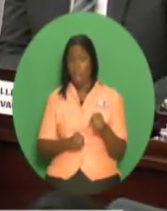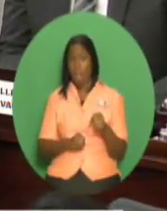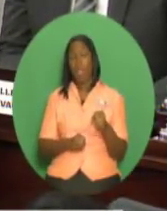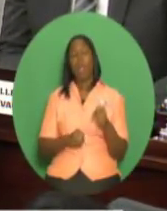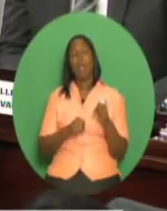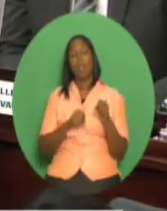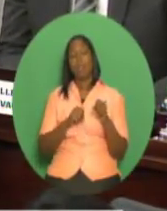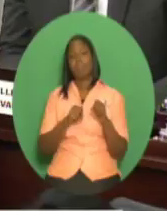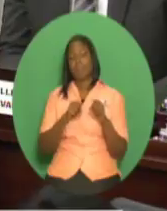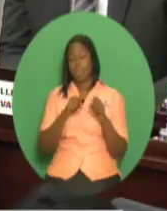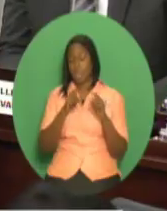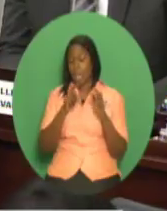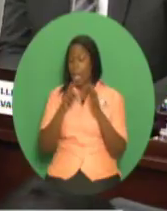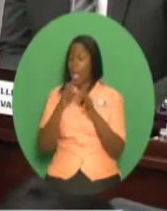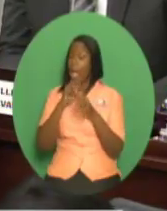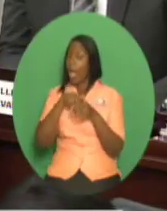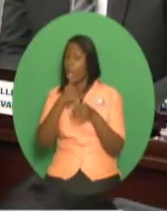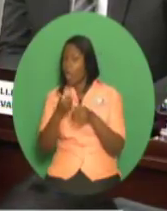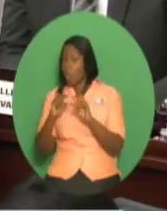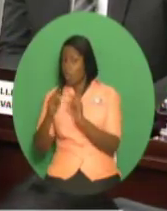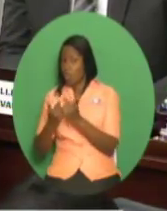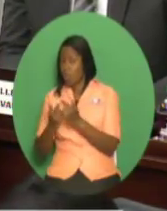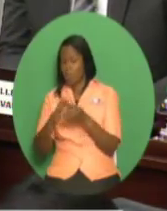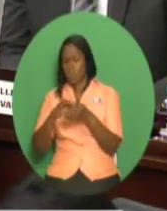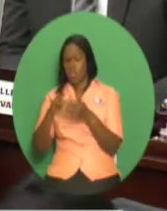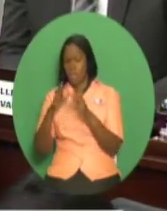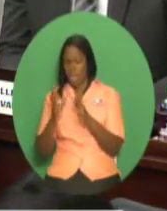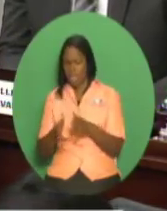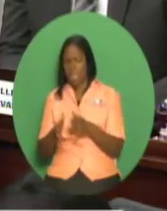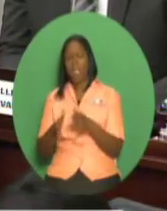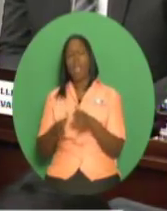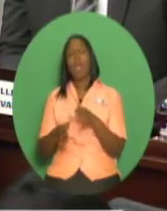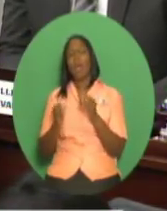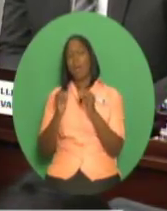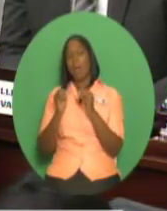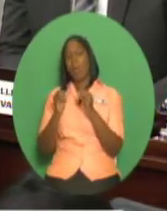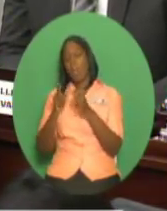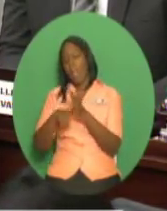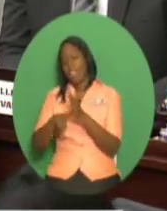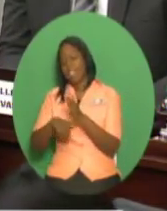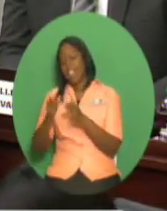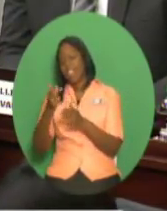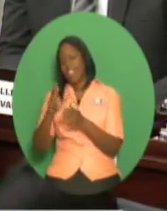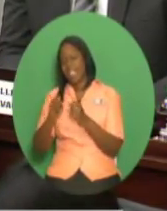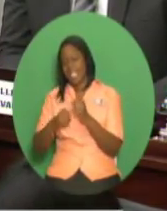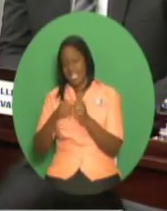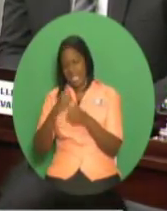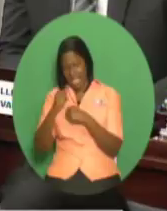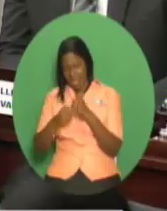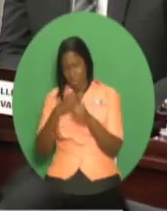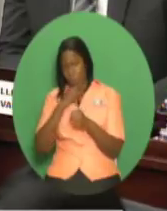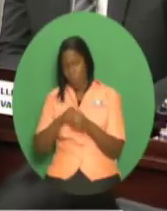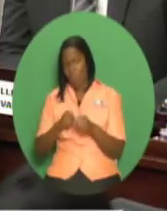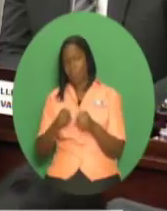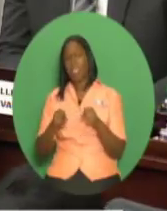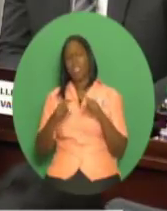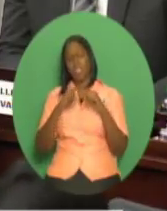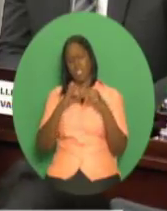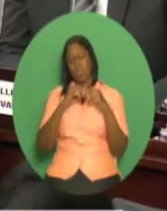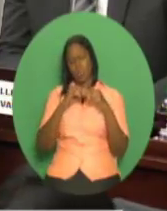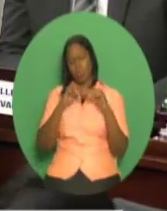30% and who are above the age of 13 years, we have allowed them to move on to secondary